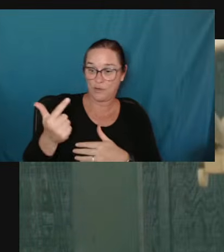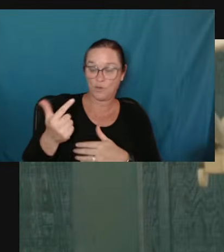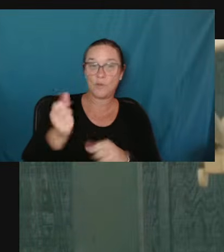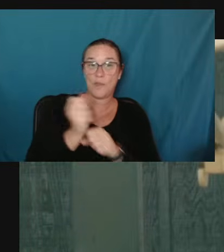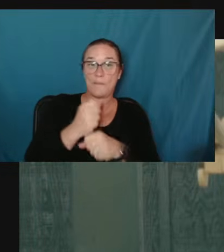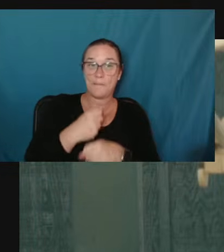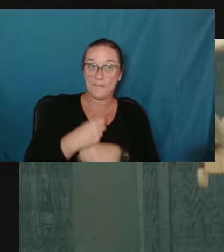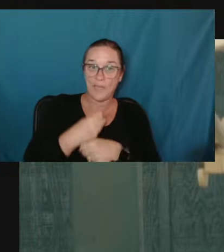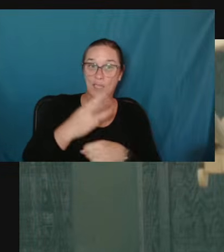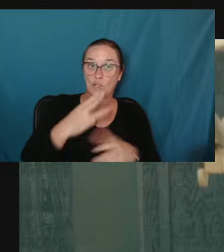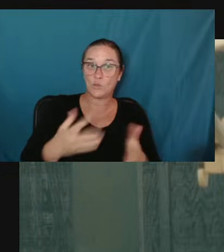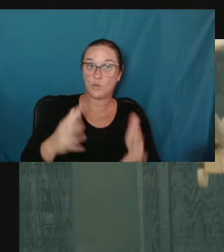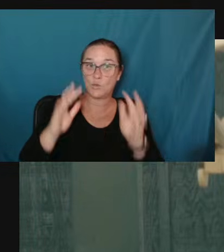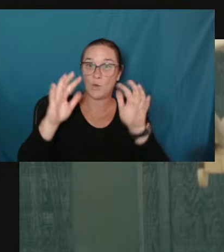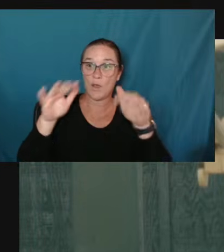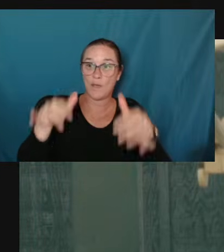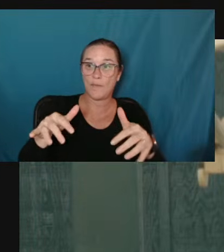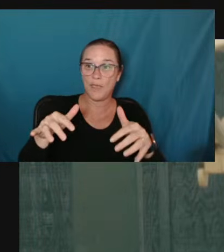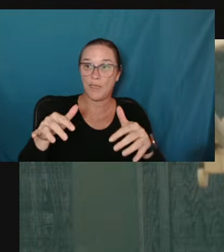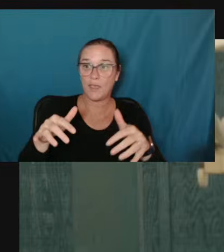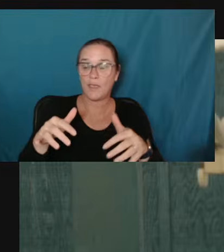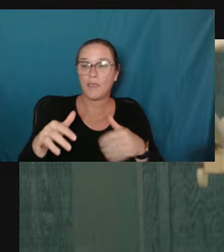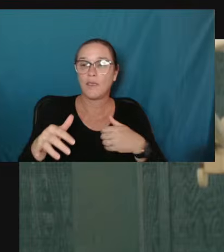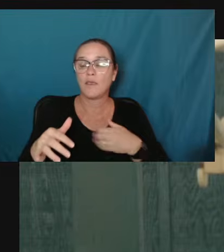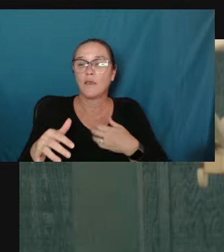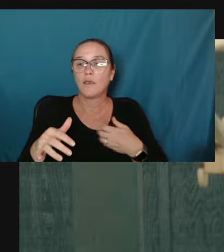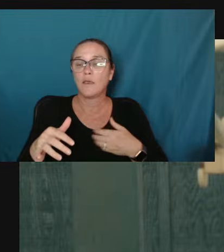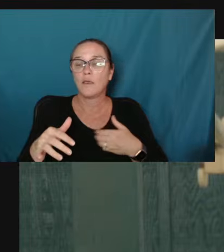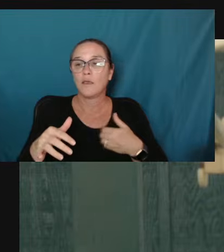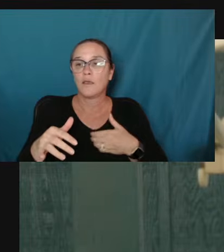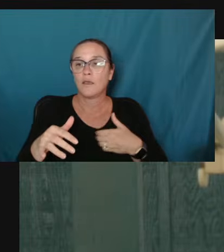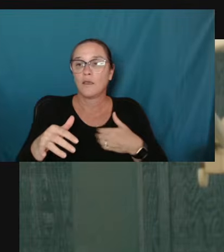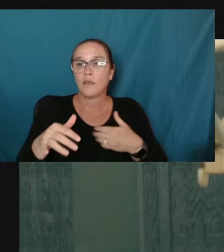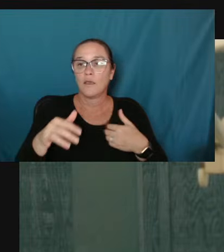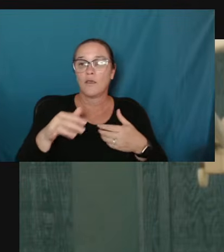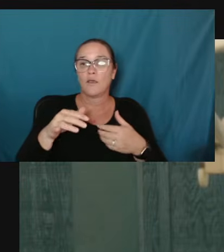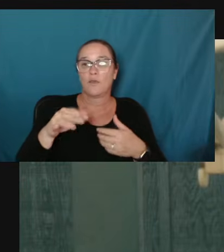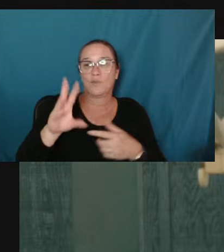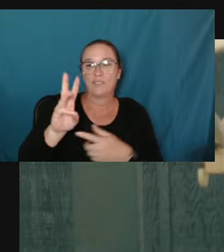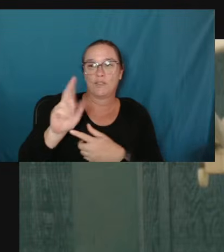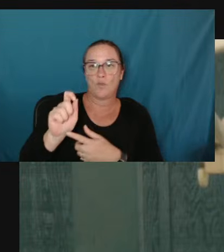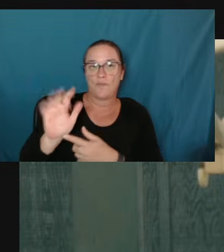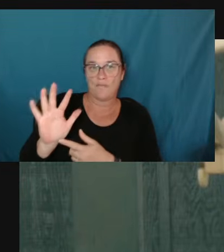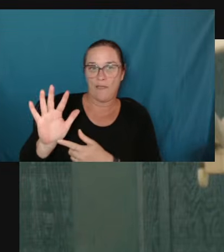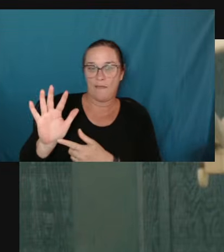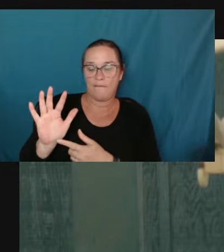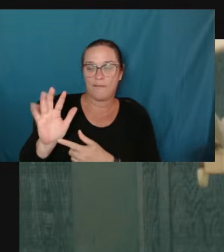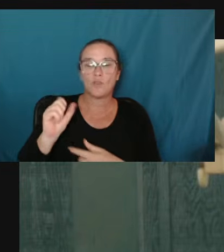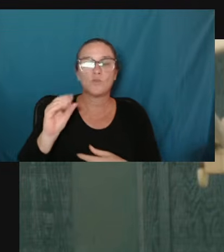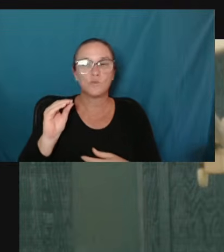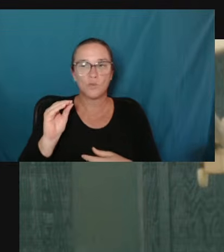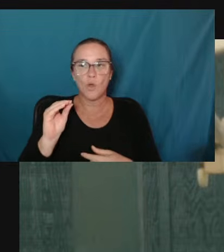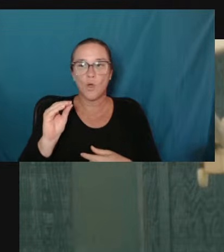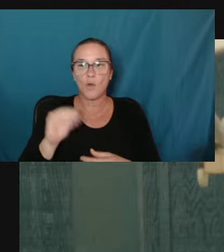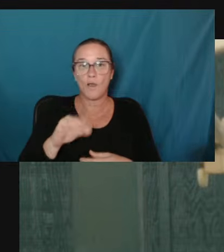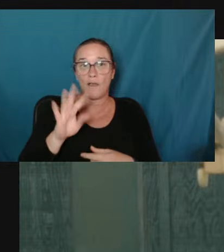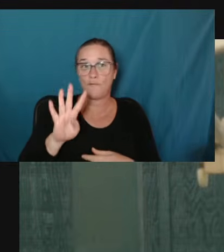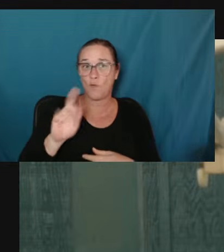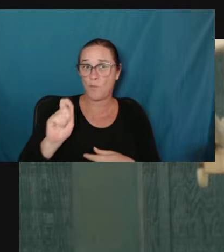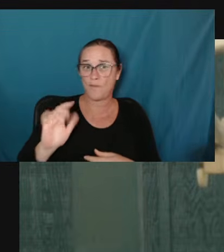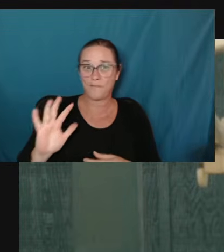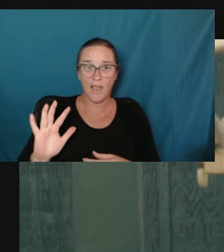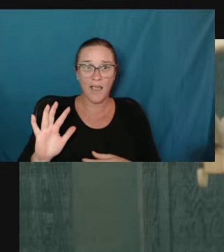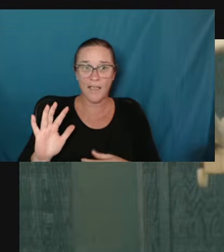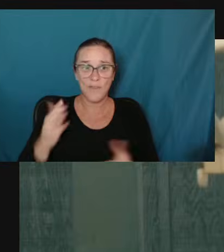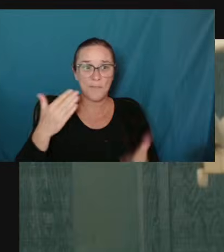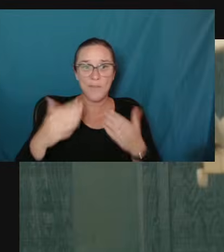a tsunami was tsunamigenic is the word, was a 6.5. So even a 4 or 5, which may not shake